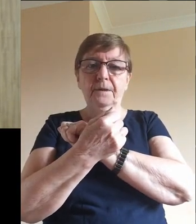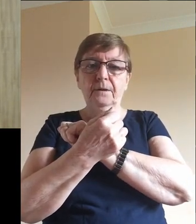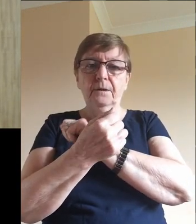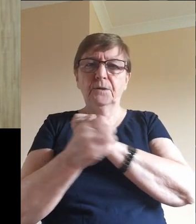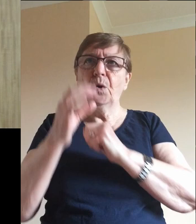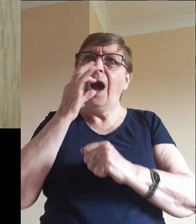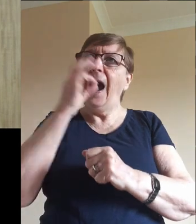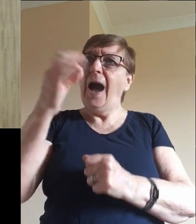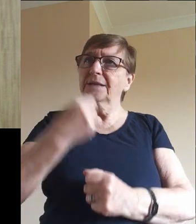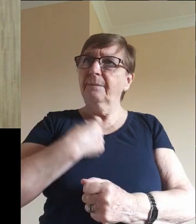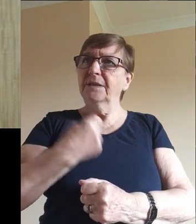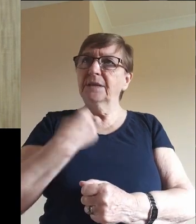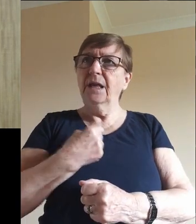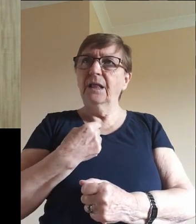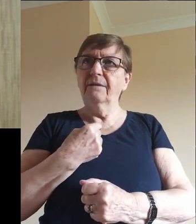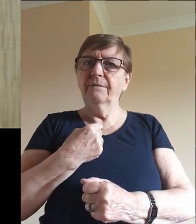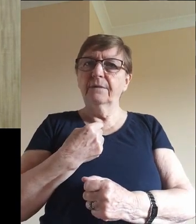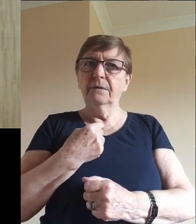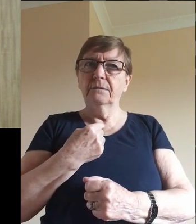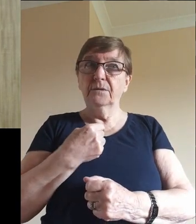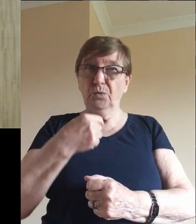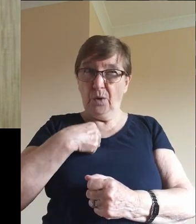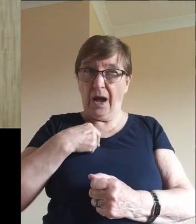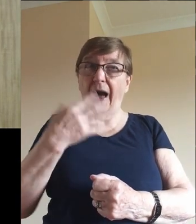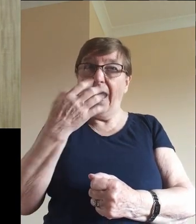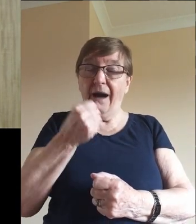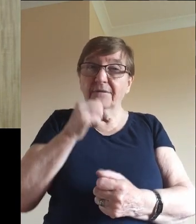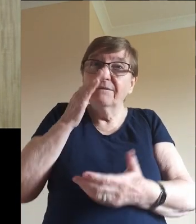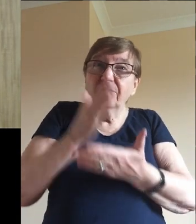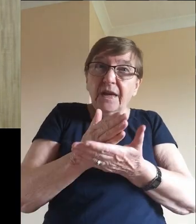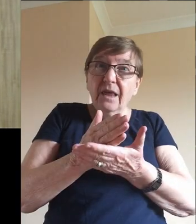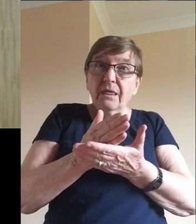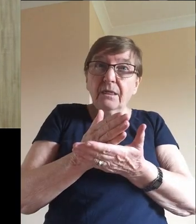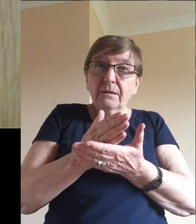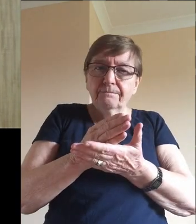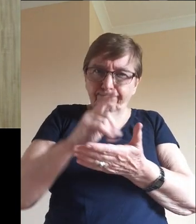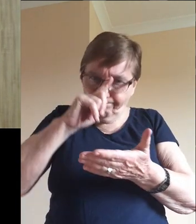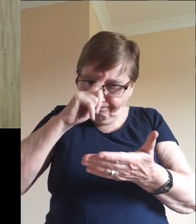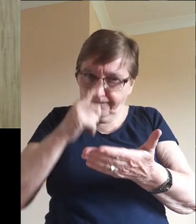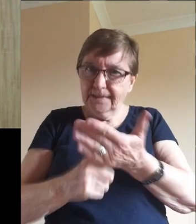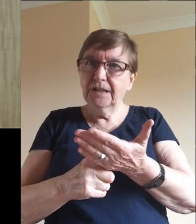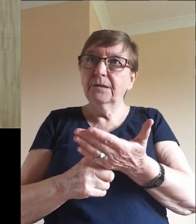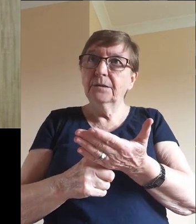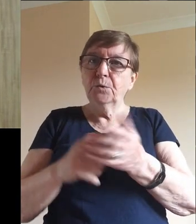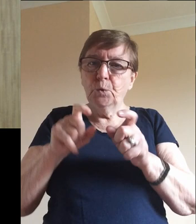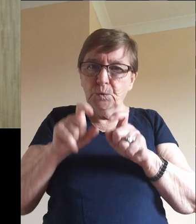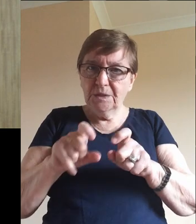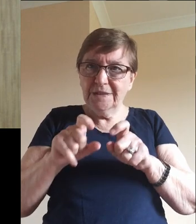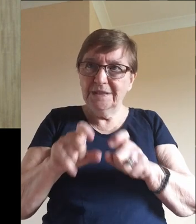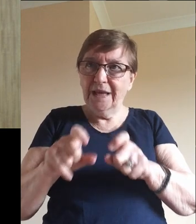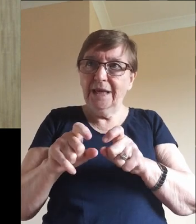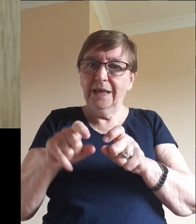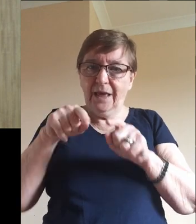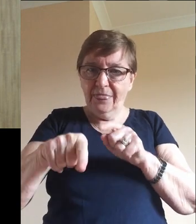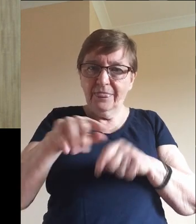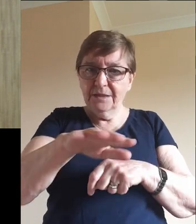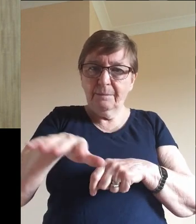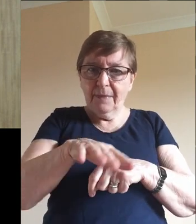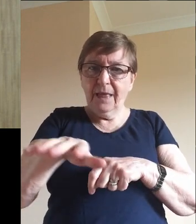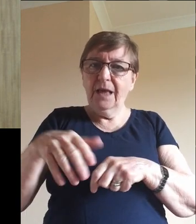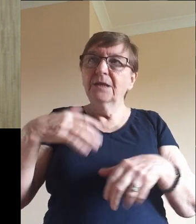And to ask ourselves whether we have the faith and the resolve to stay in the place of suffering and